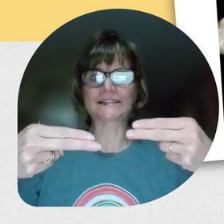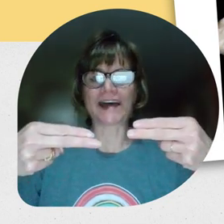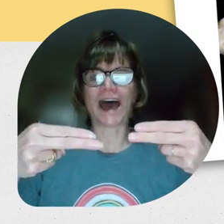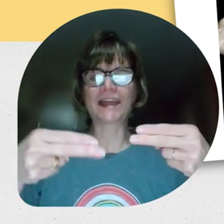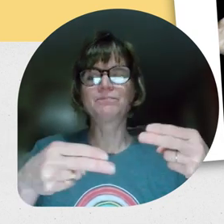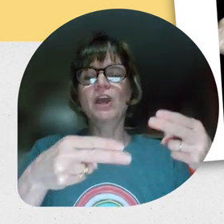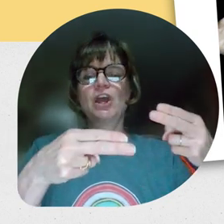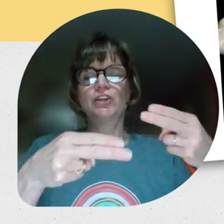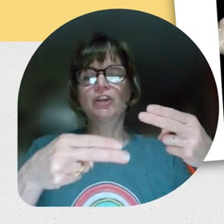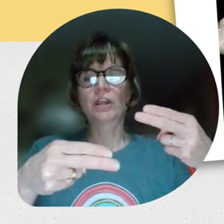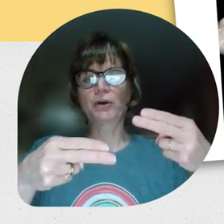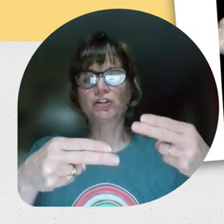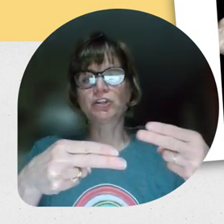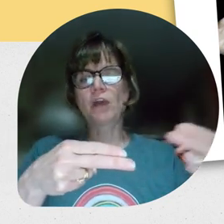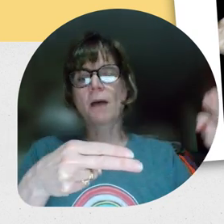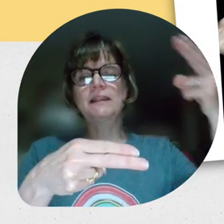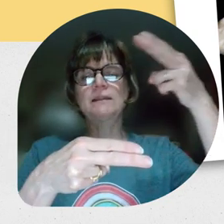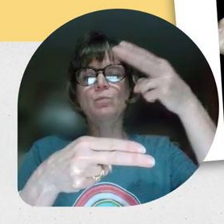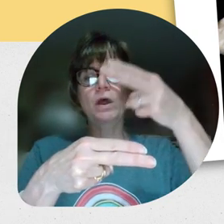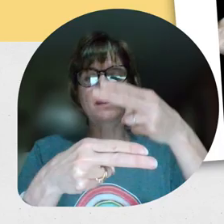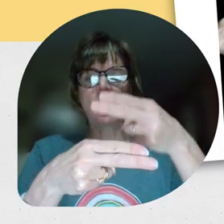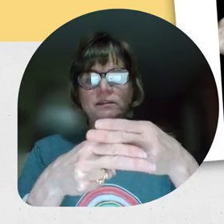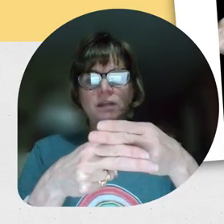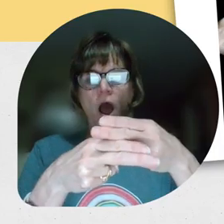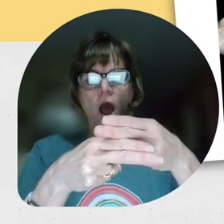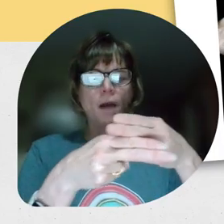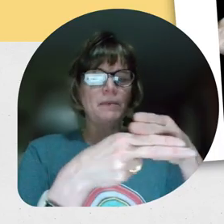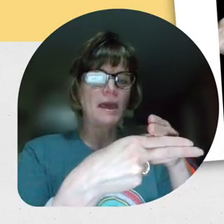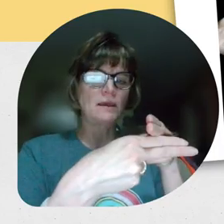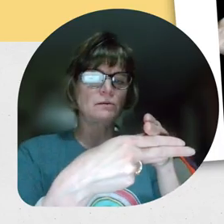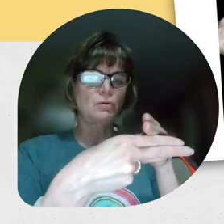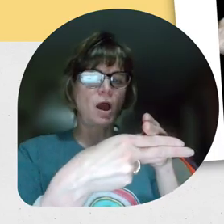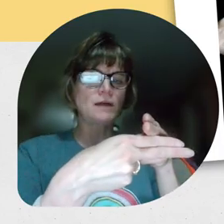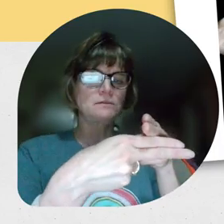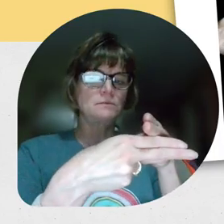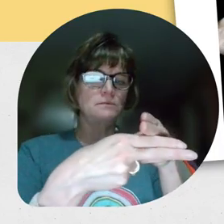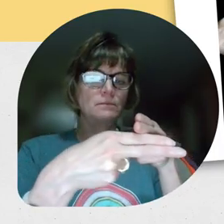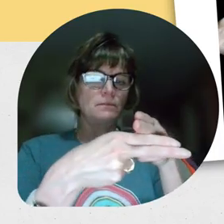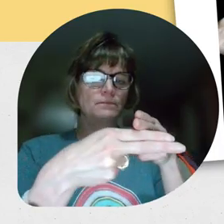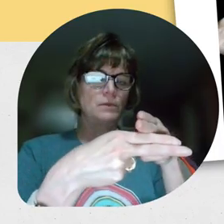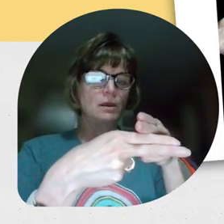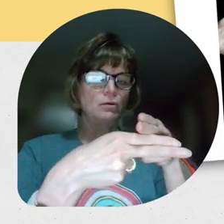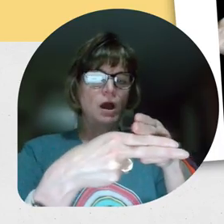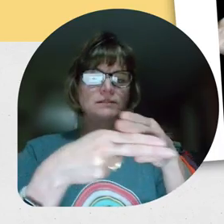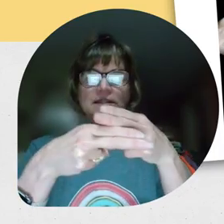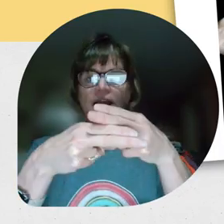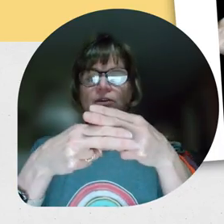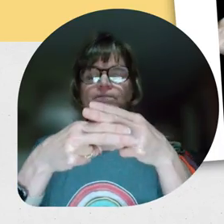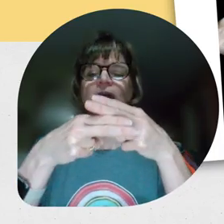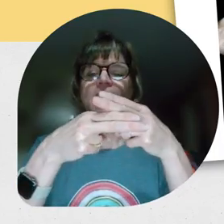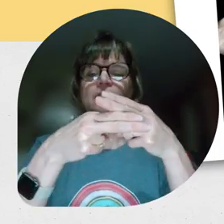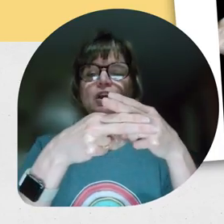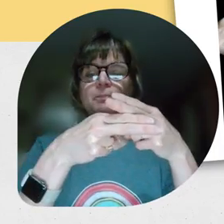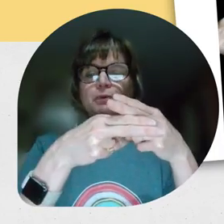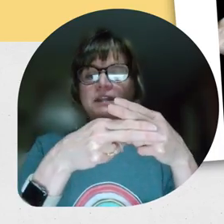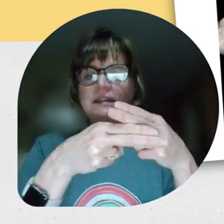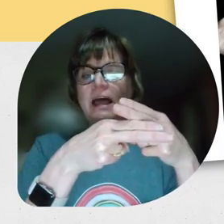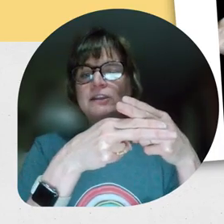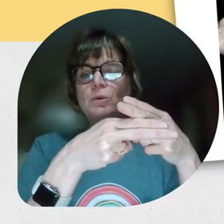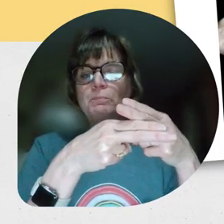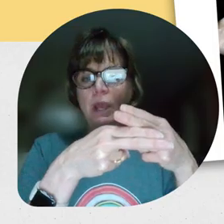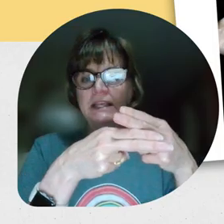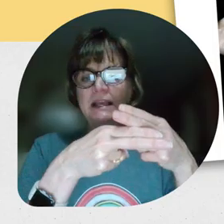on its side. You're going to put your dominant one on top at a cross cross section, and you're going to